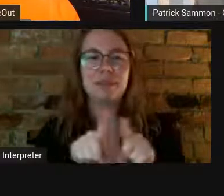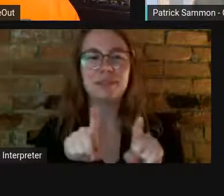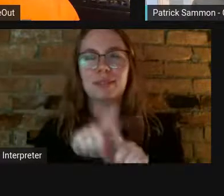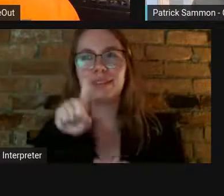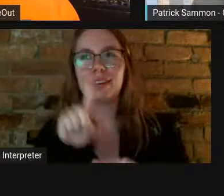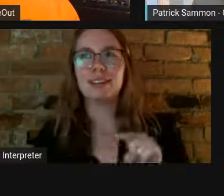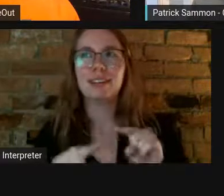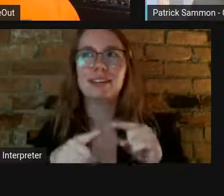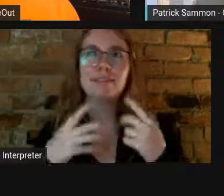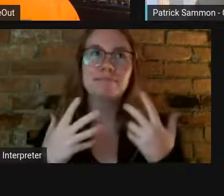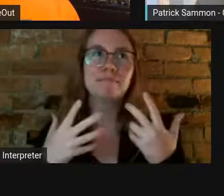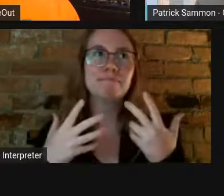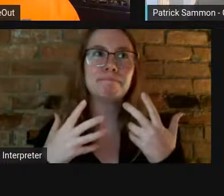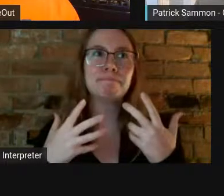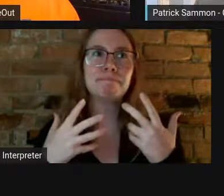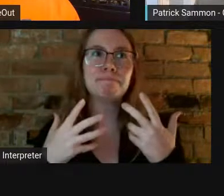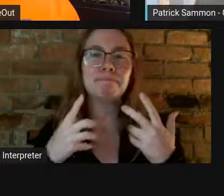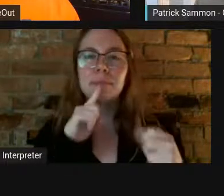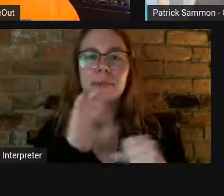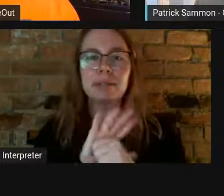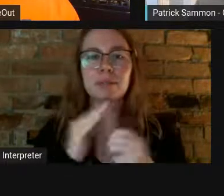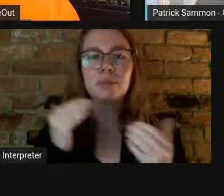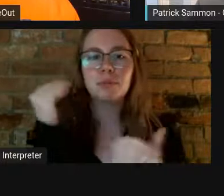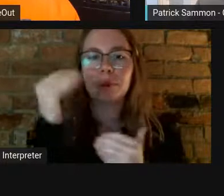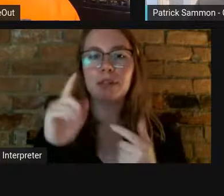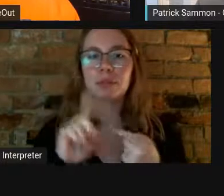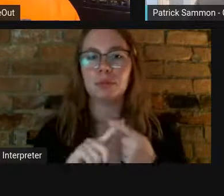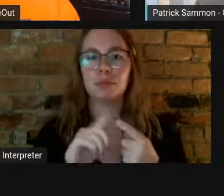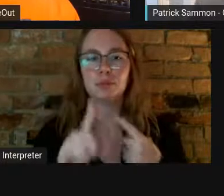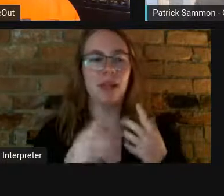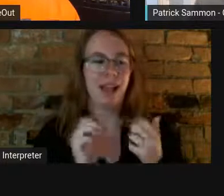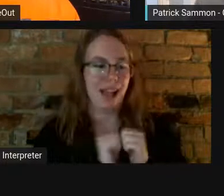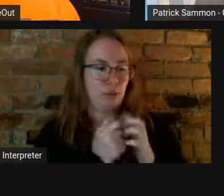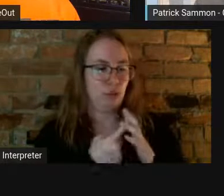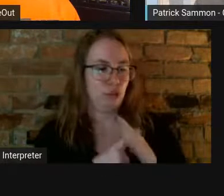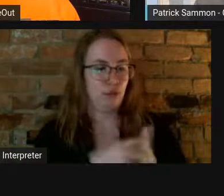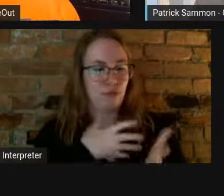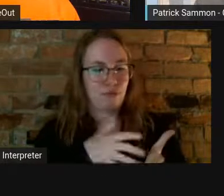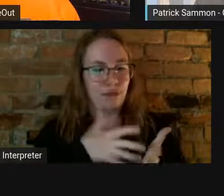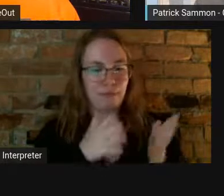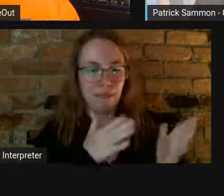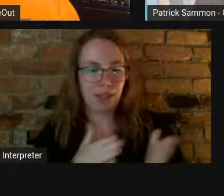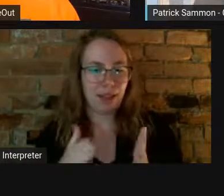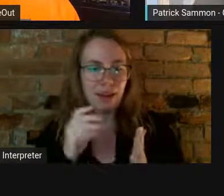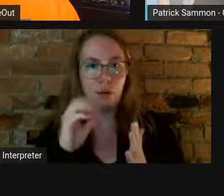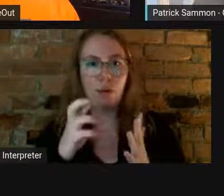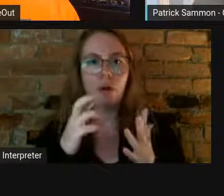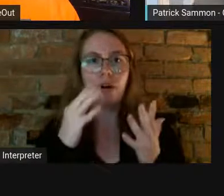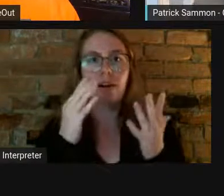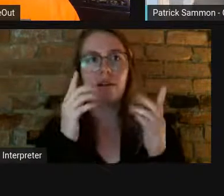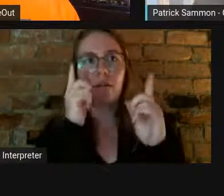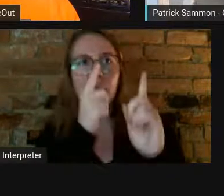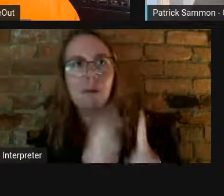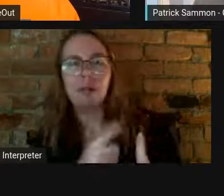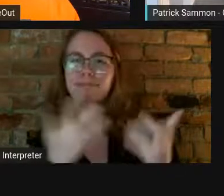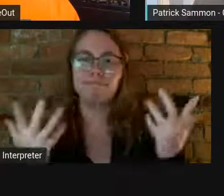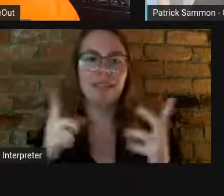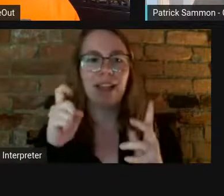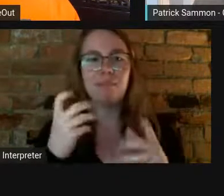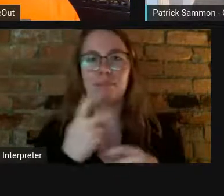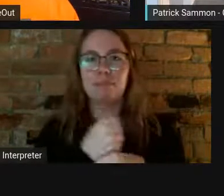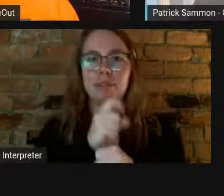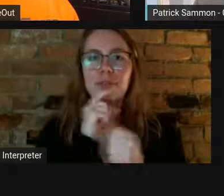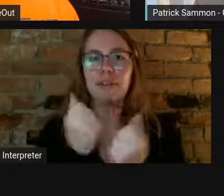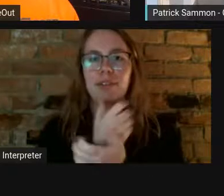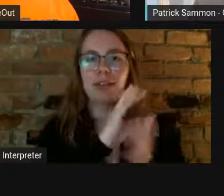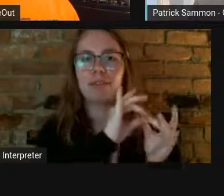of beginning treatment or outline. You know the pieces you have to connect. But we have a great archival research team.